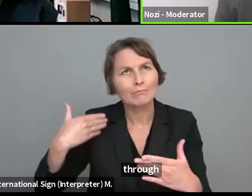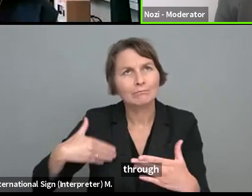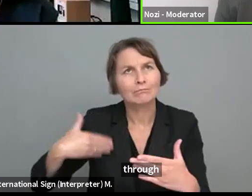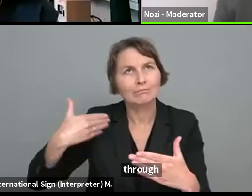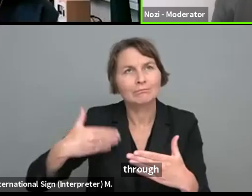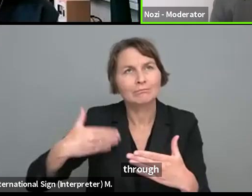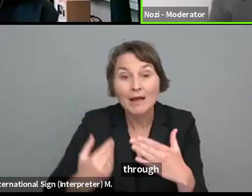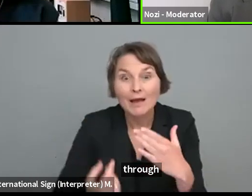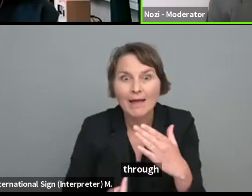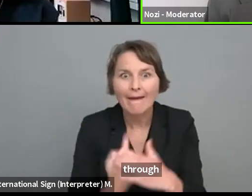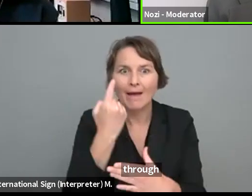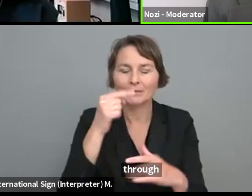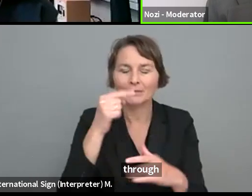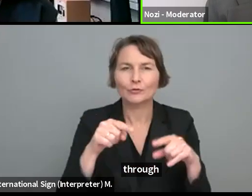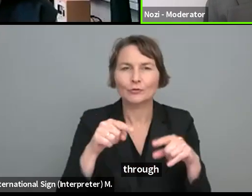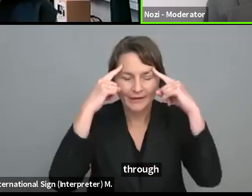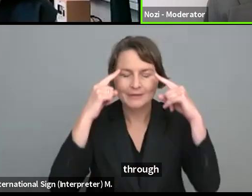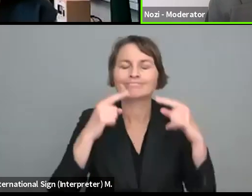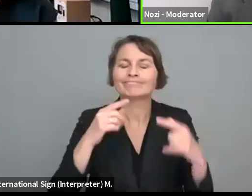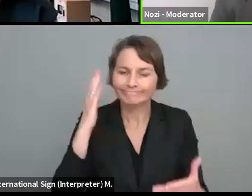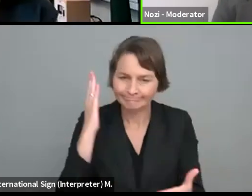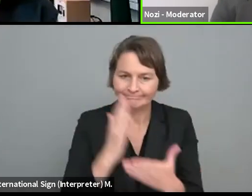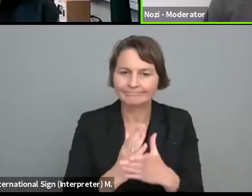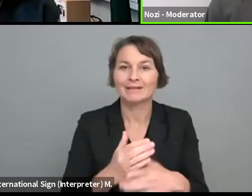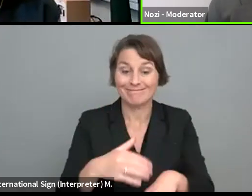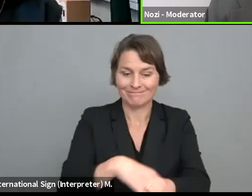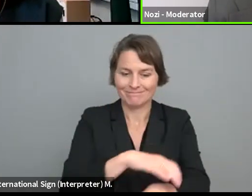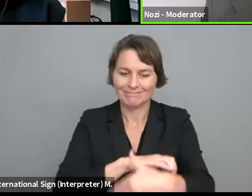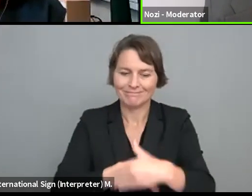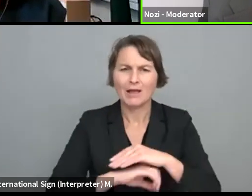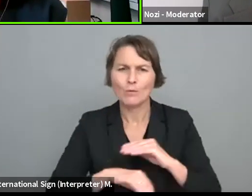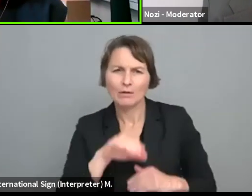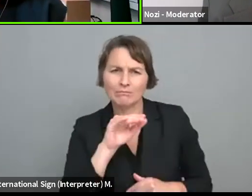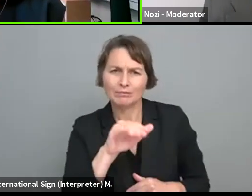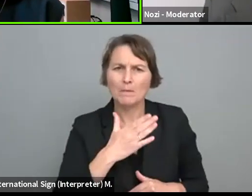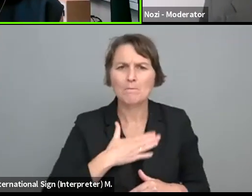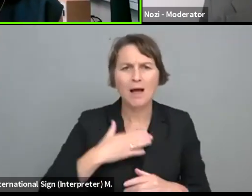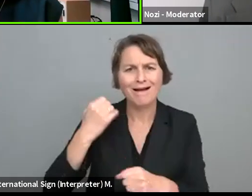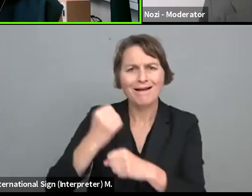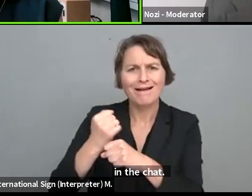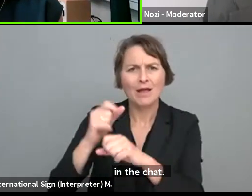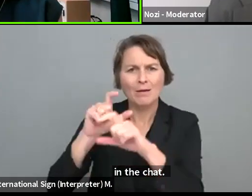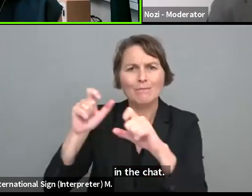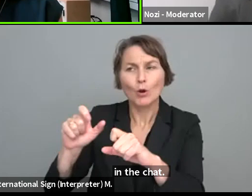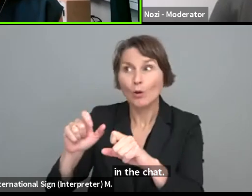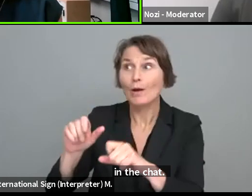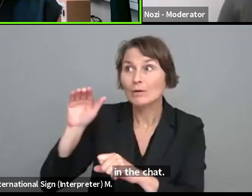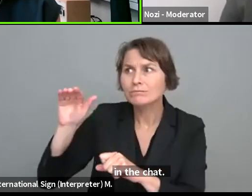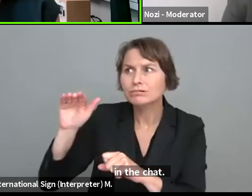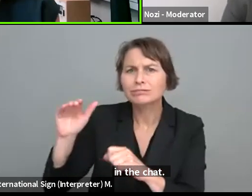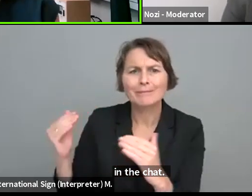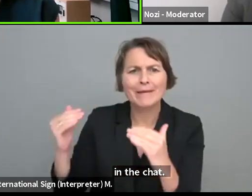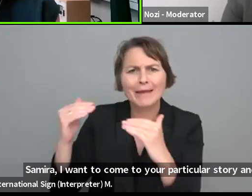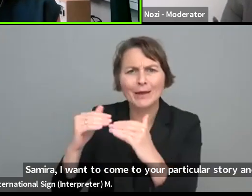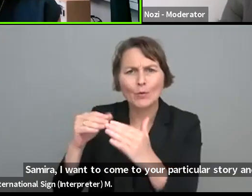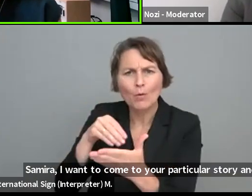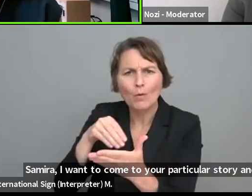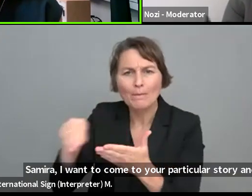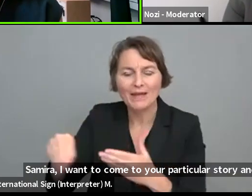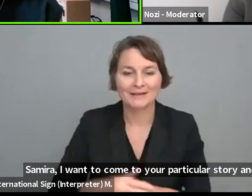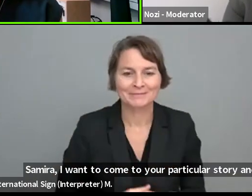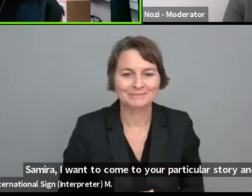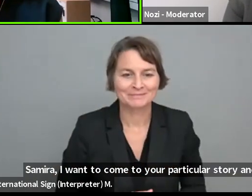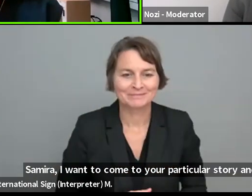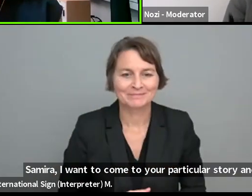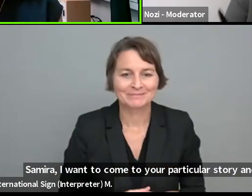relation to your employer on equal pay? In a way, it's hard to know where to begin. I joined the BBC and it was